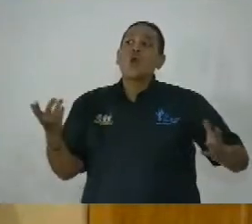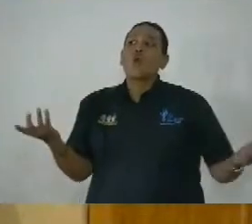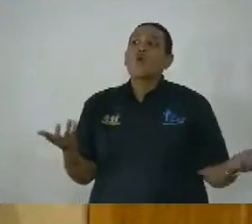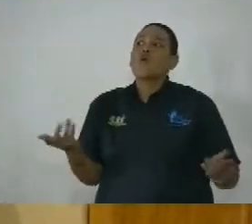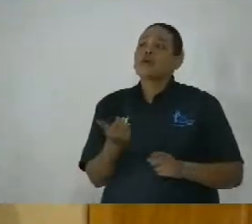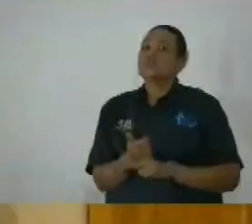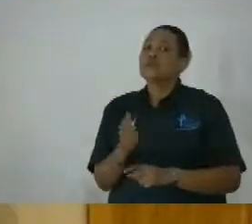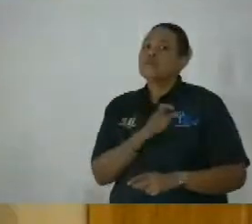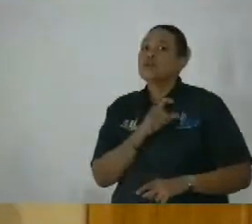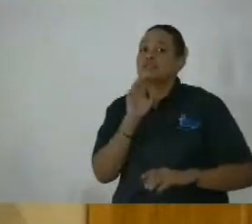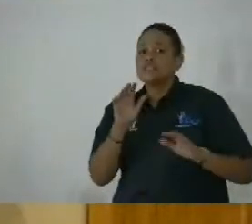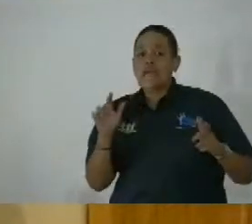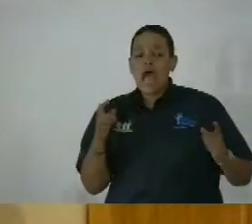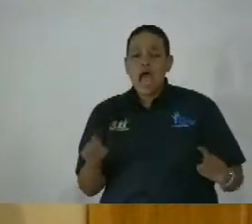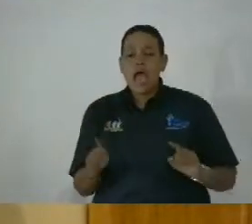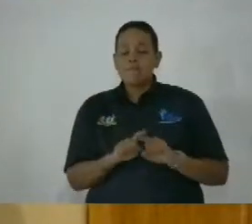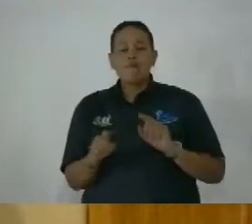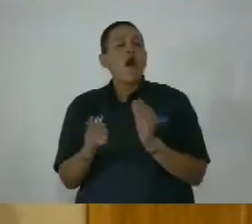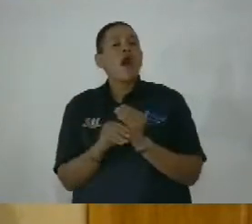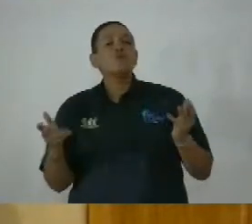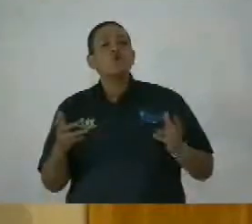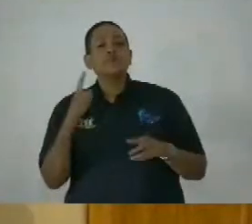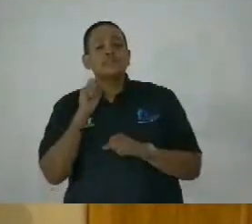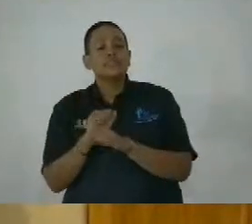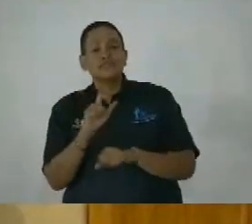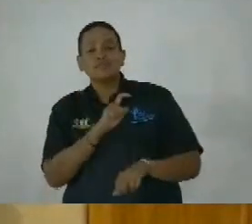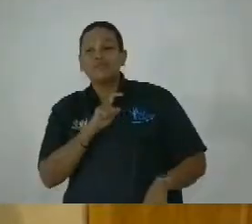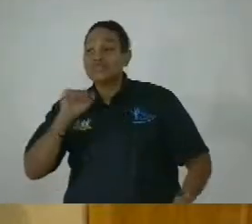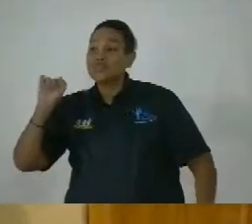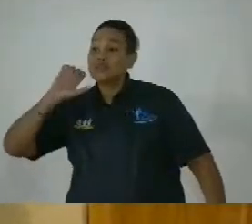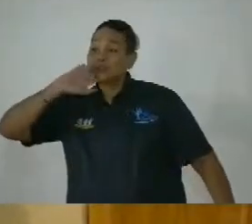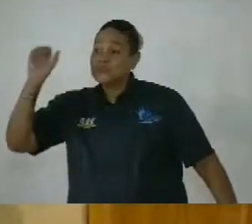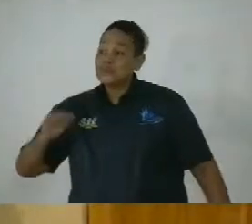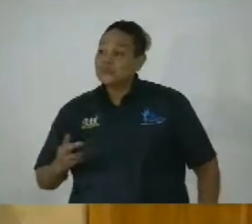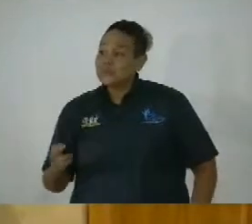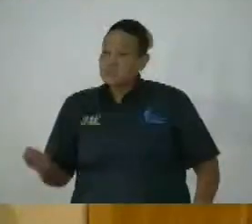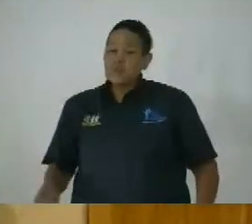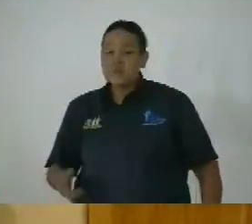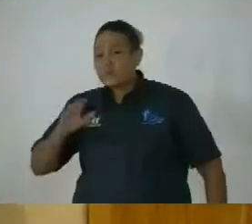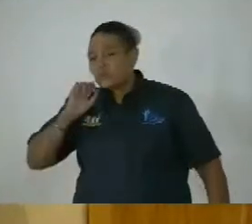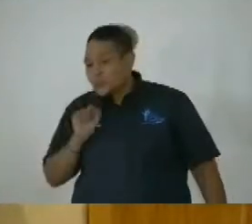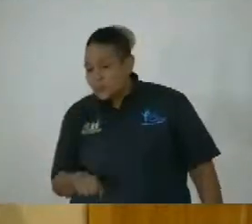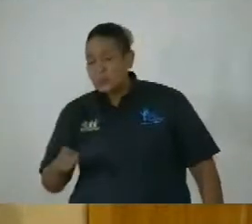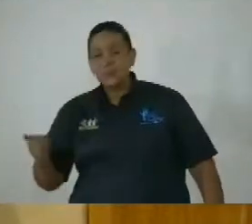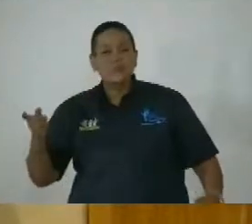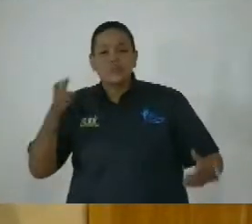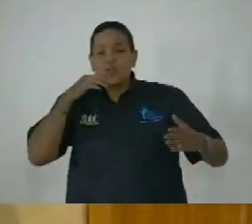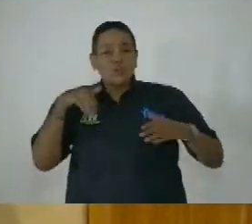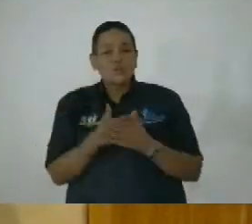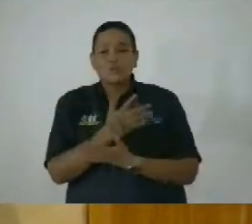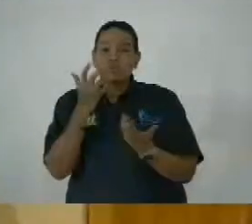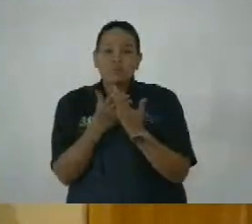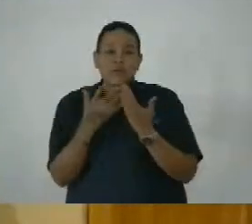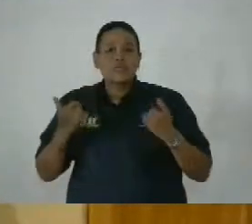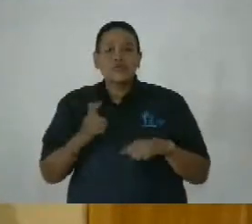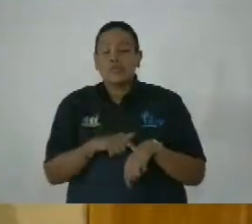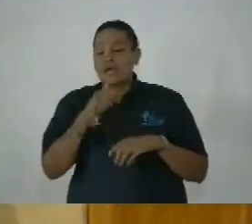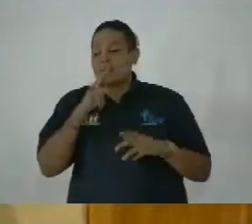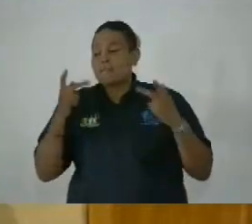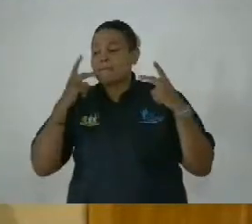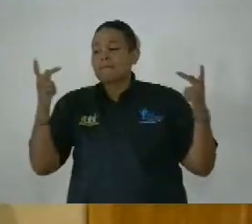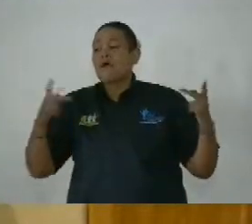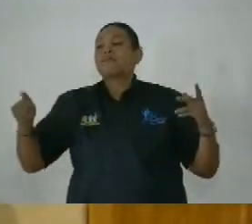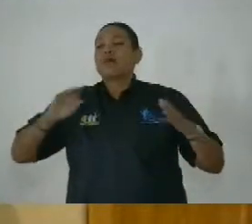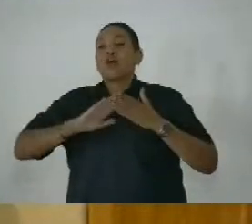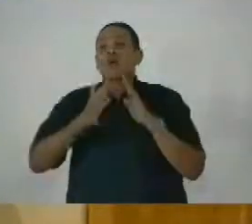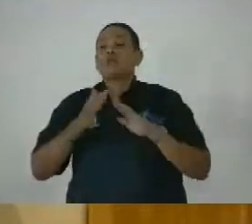really was, but what was in the force and the nature of the resource they had. And even the public, humble people of the community